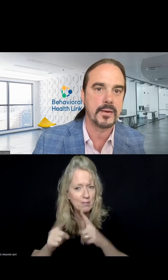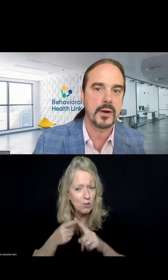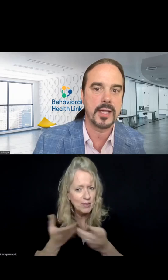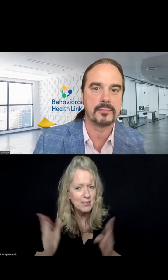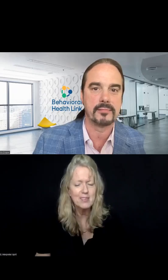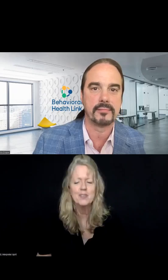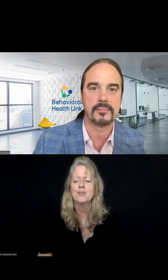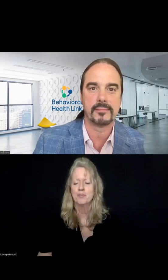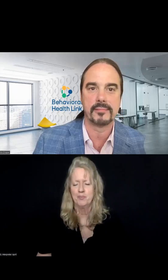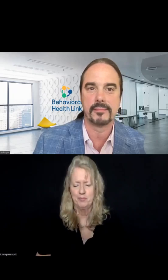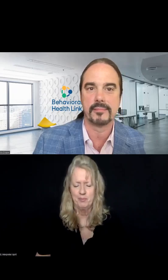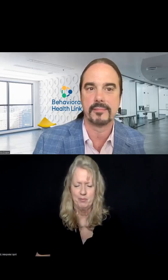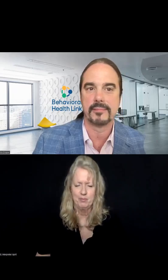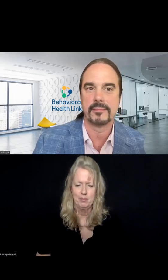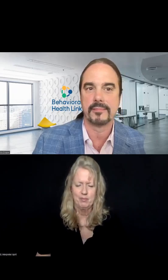All right.